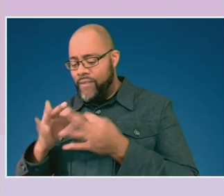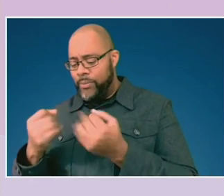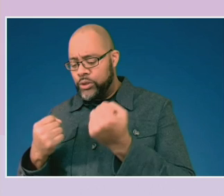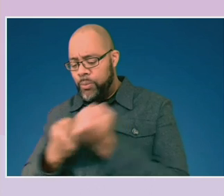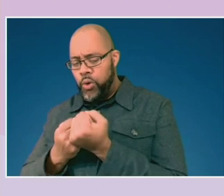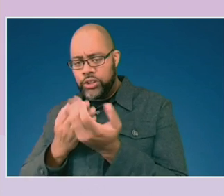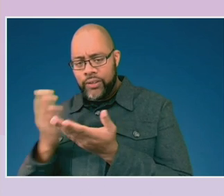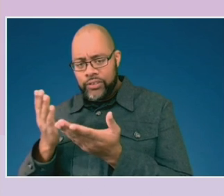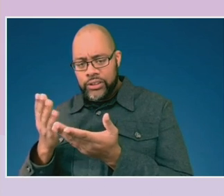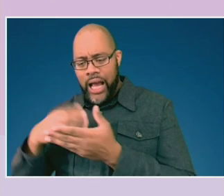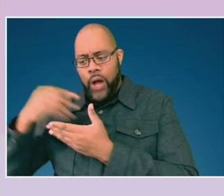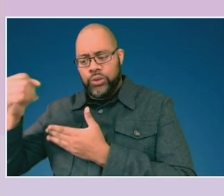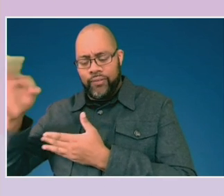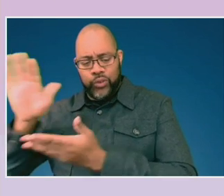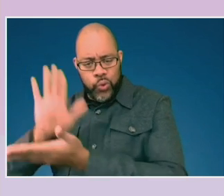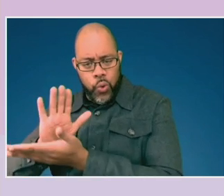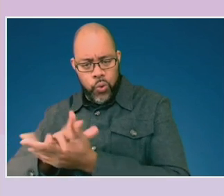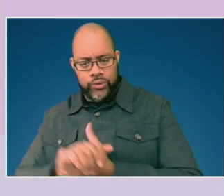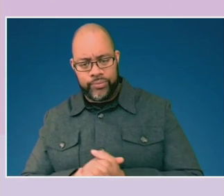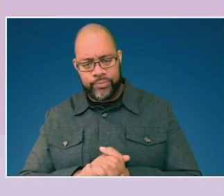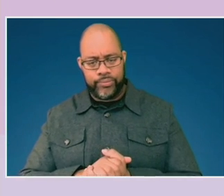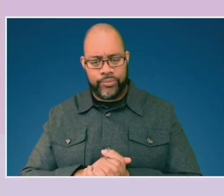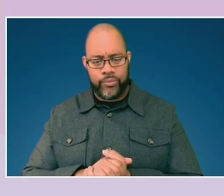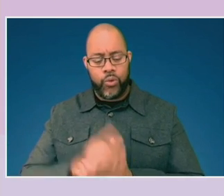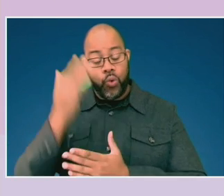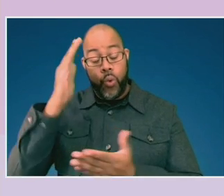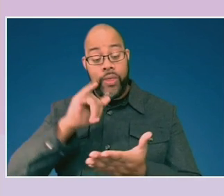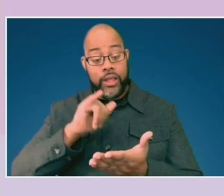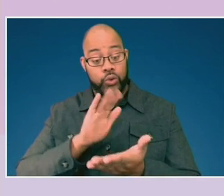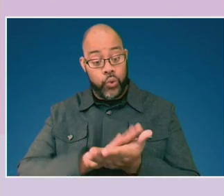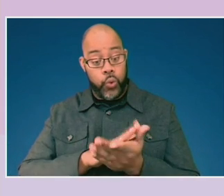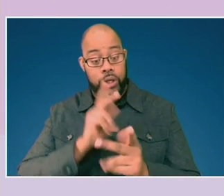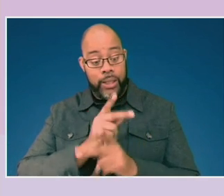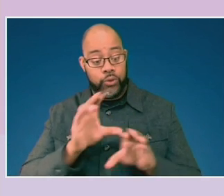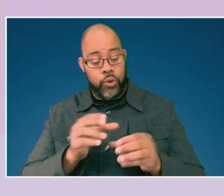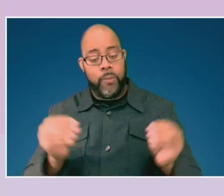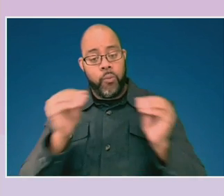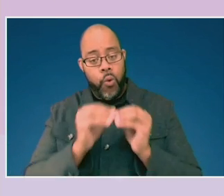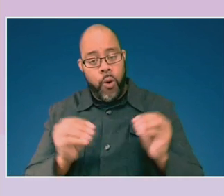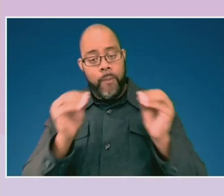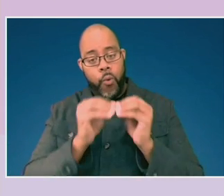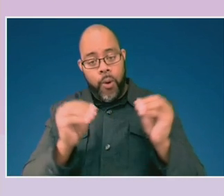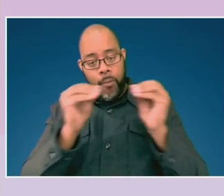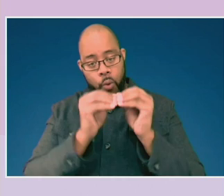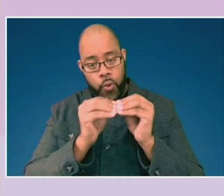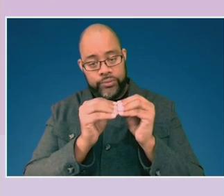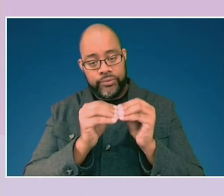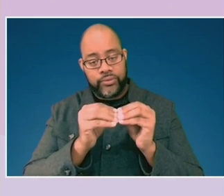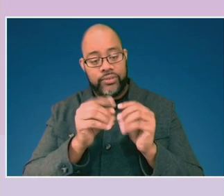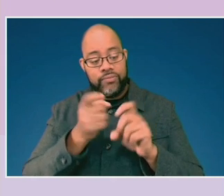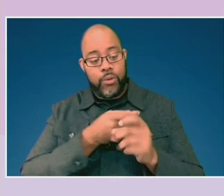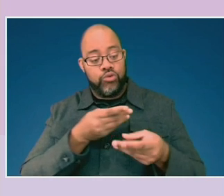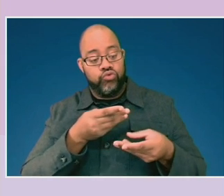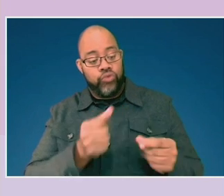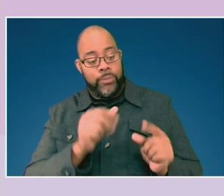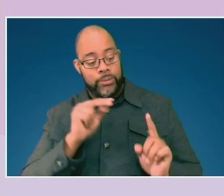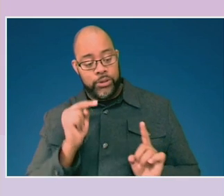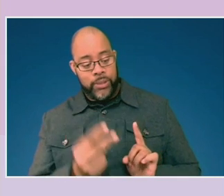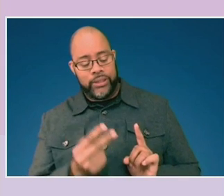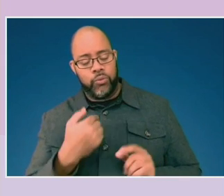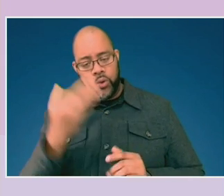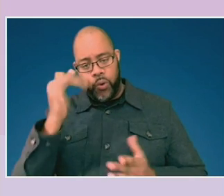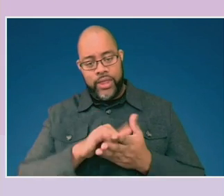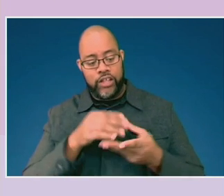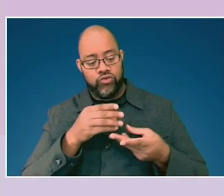services outside of schools? We know that schools keep doing more and more and more. And from a treatment perspective, we know that treating